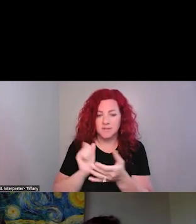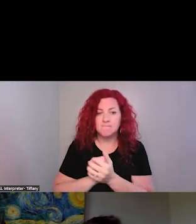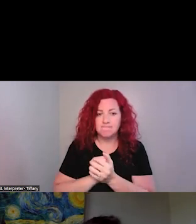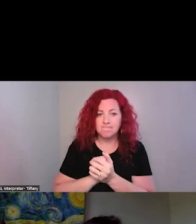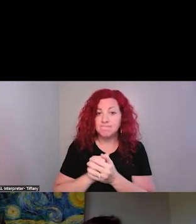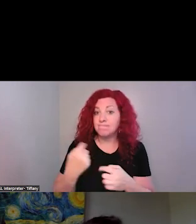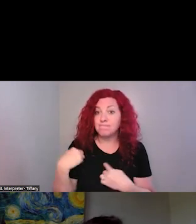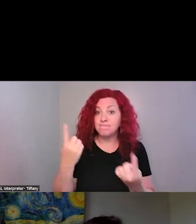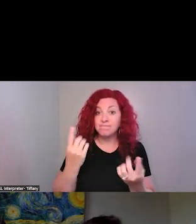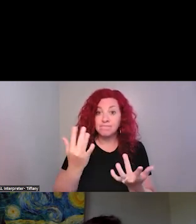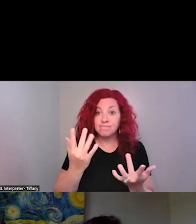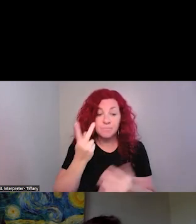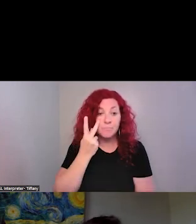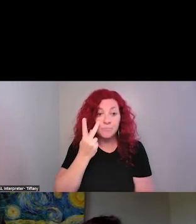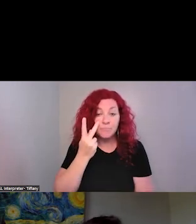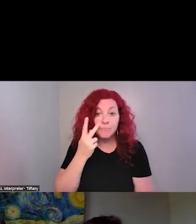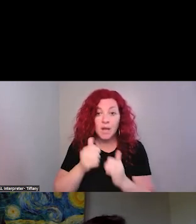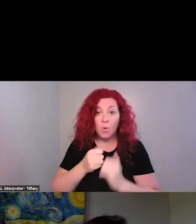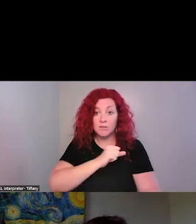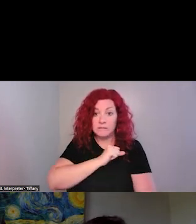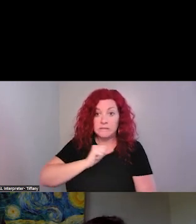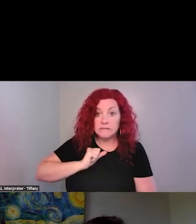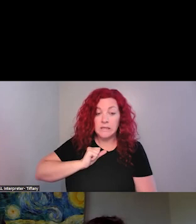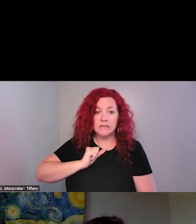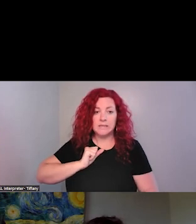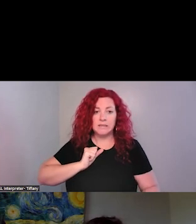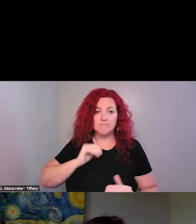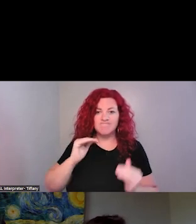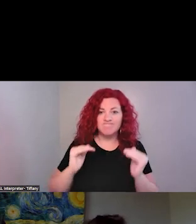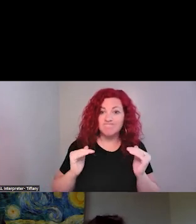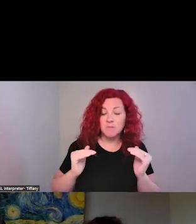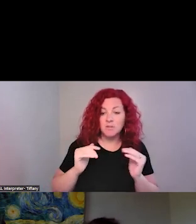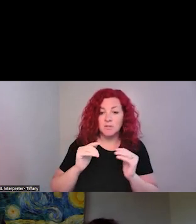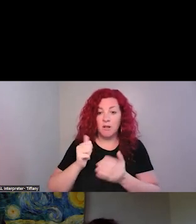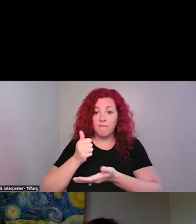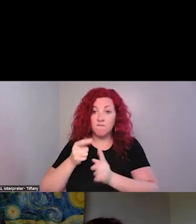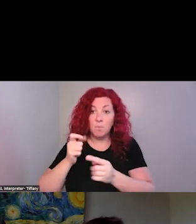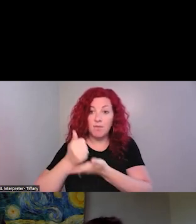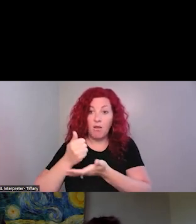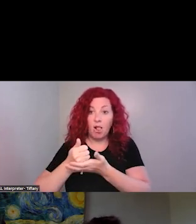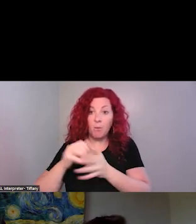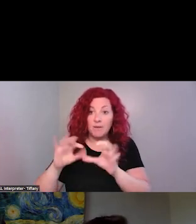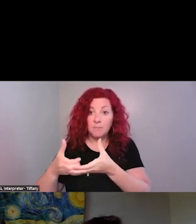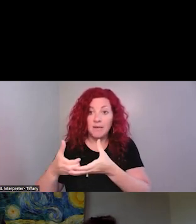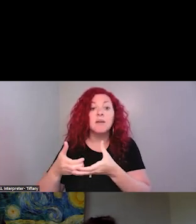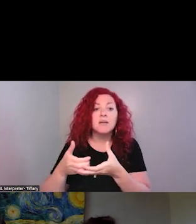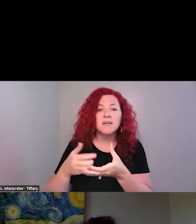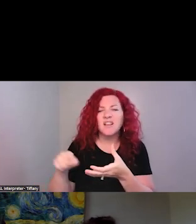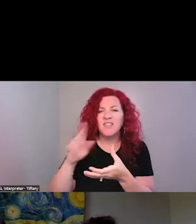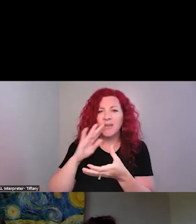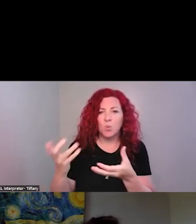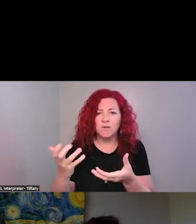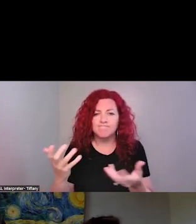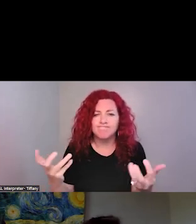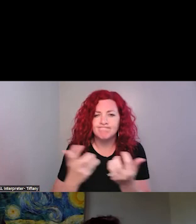we are waiting to see how the Senate counterpart coming out of the Senate Health Committee will come together